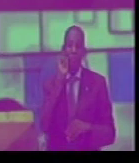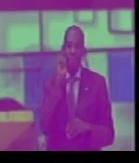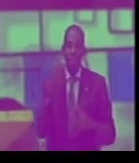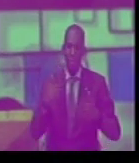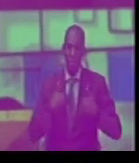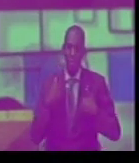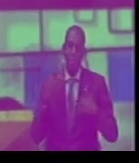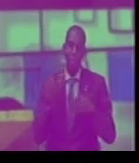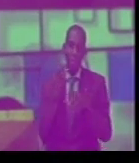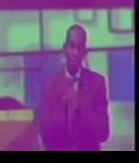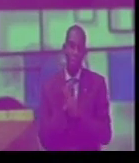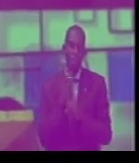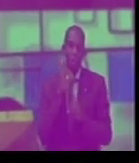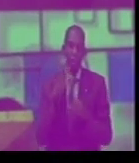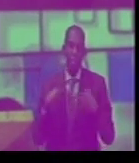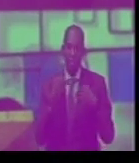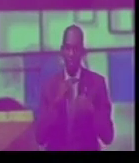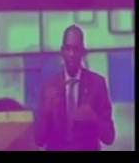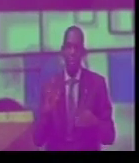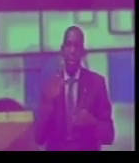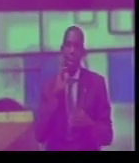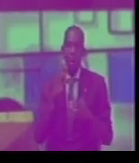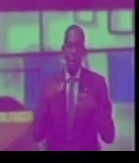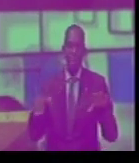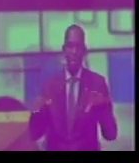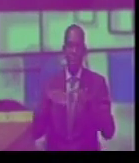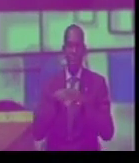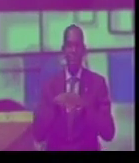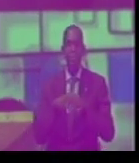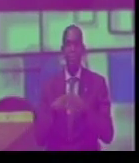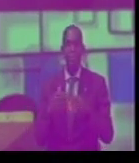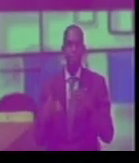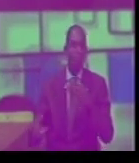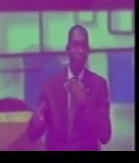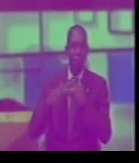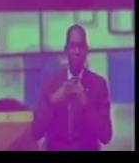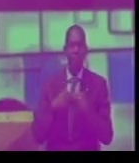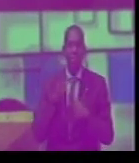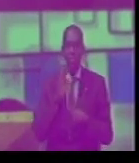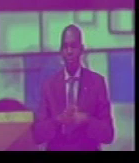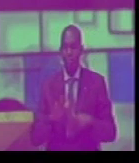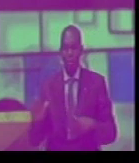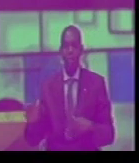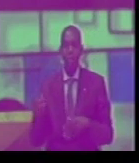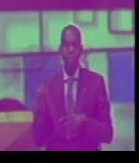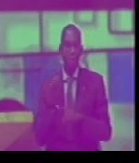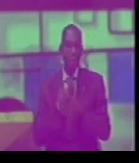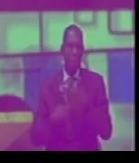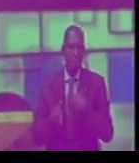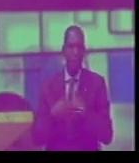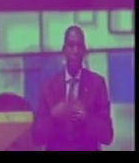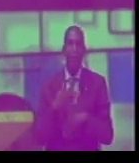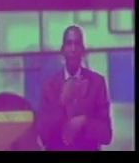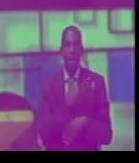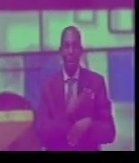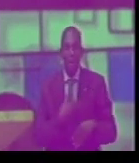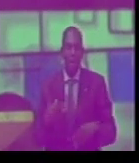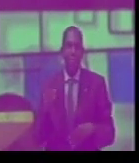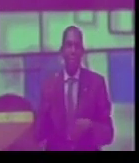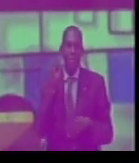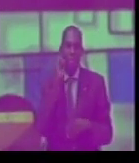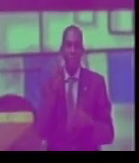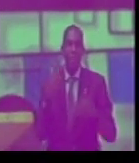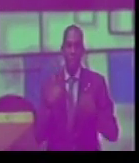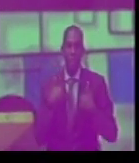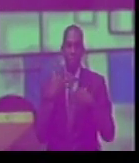multiple miracle galore. According to her, she received her healing, her marriage got restored, her children got back